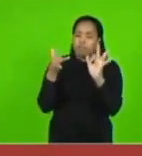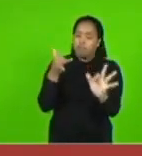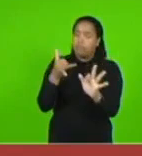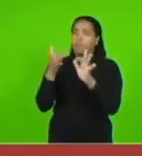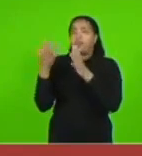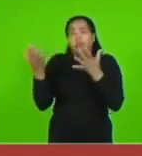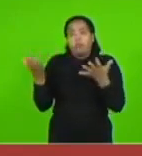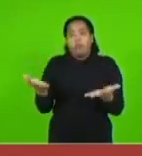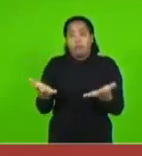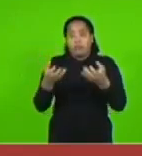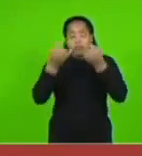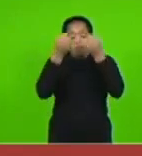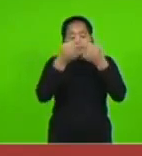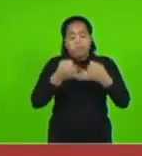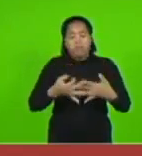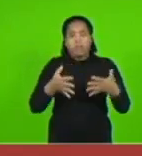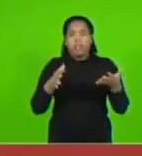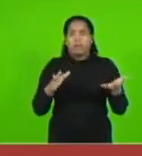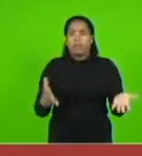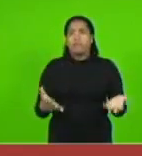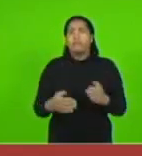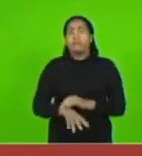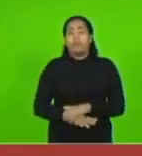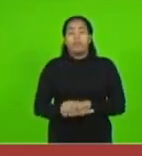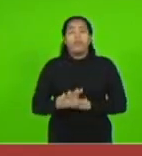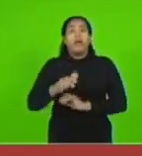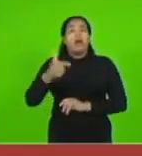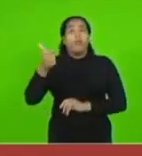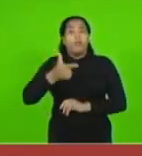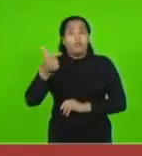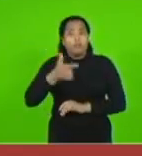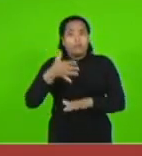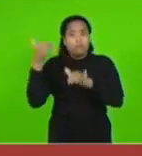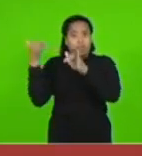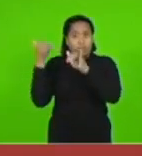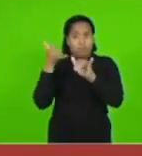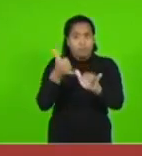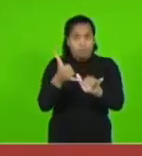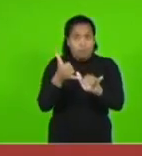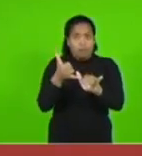getting destroyed, and everything that was mentioned, people were very interested in that.